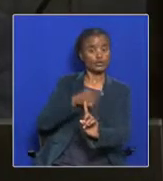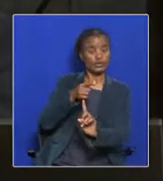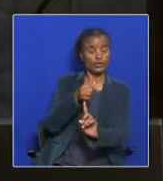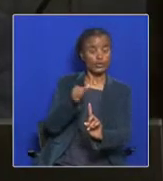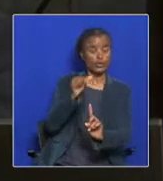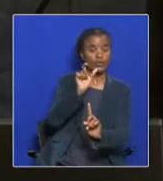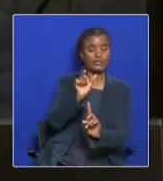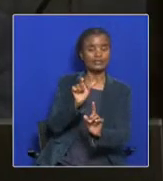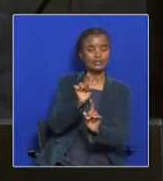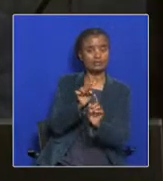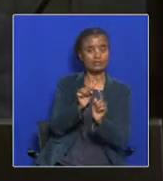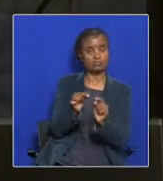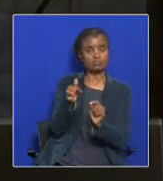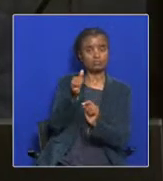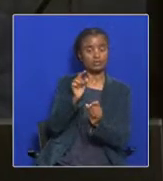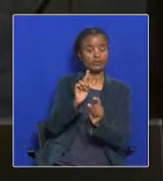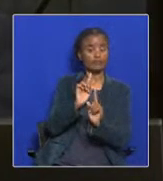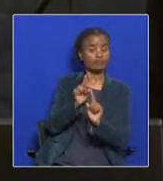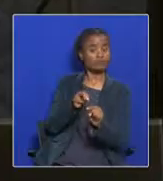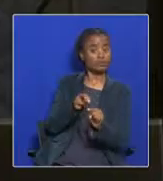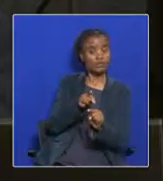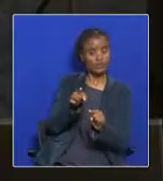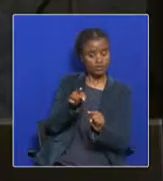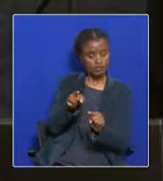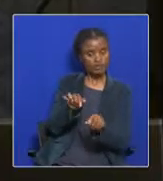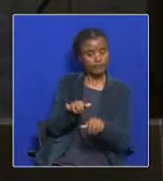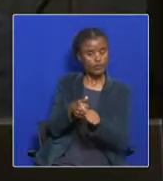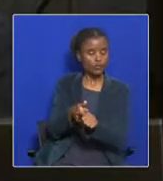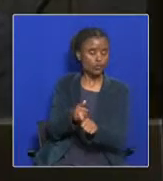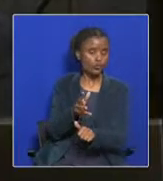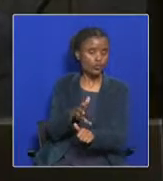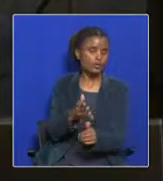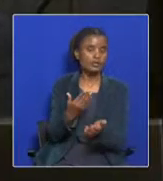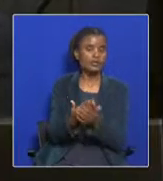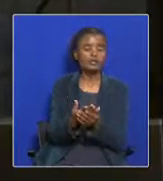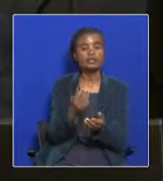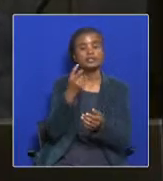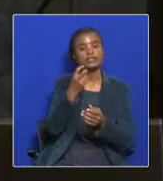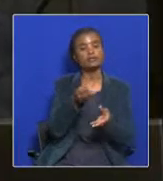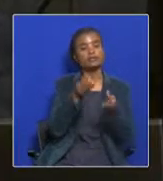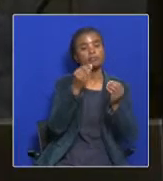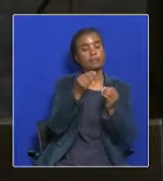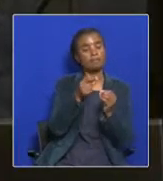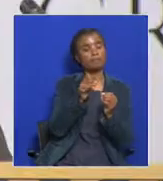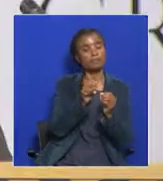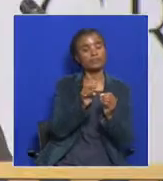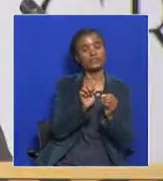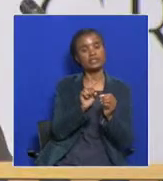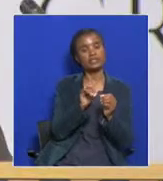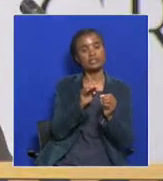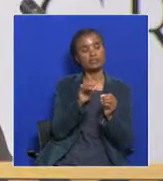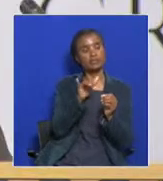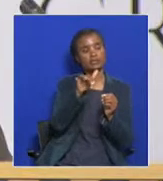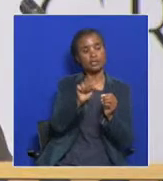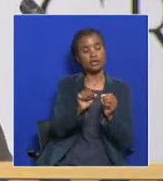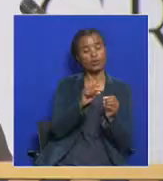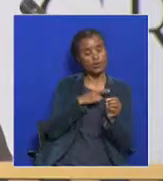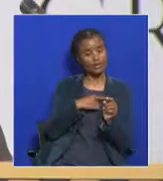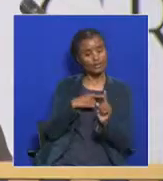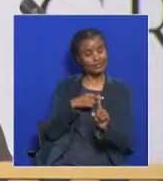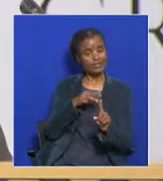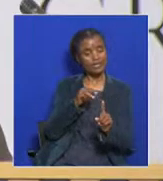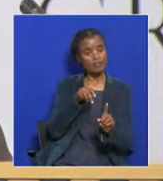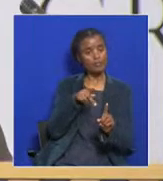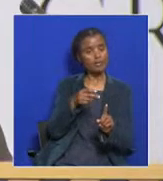instruction, which is to find Sibiya. So don't blame Mpangase for anything to do with this choice. It's all